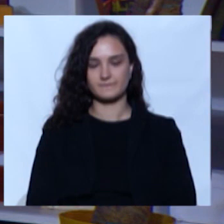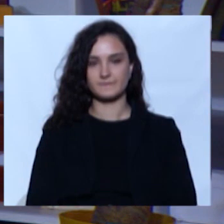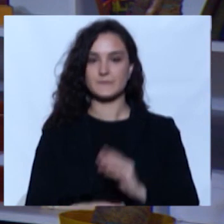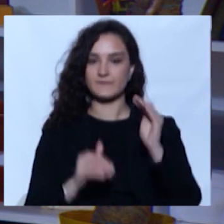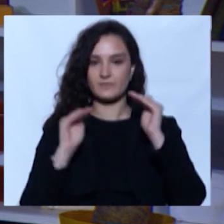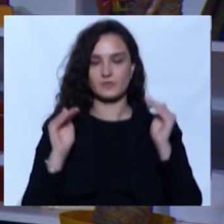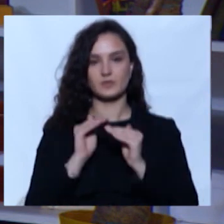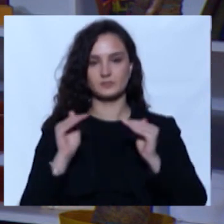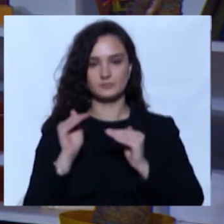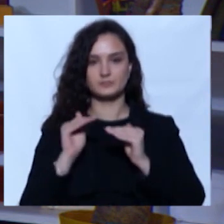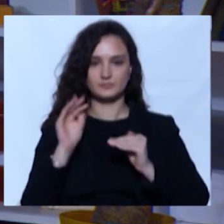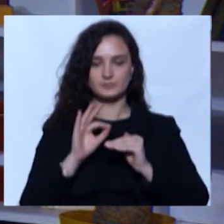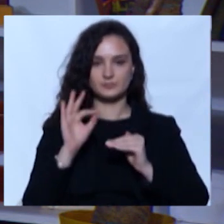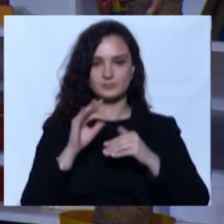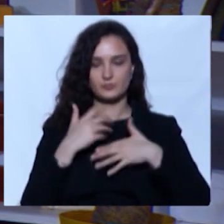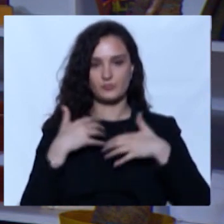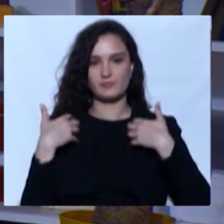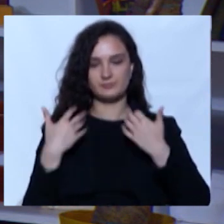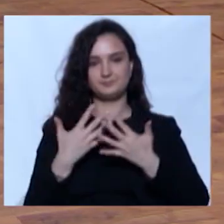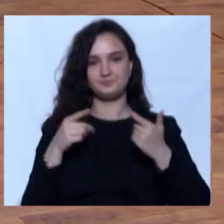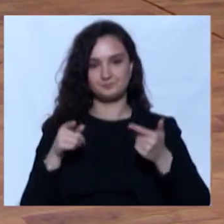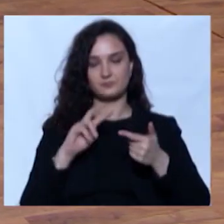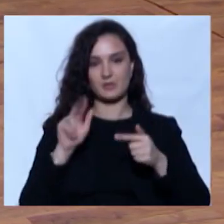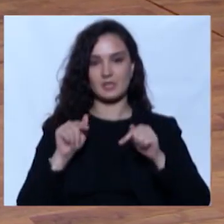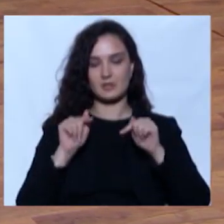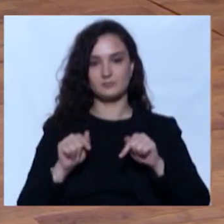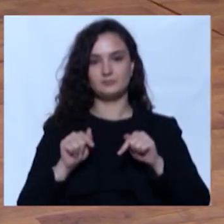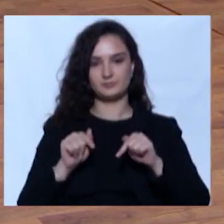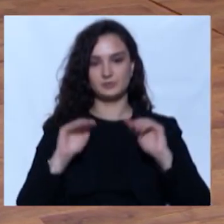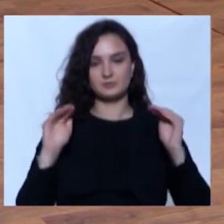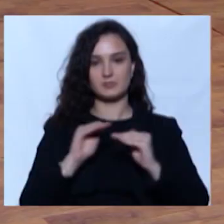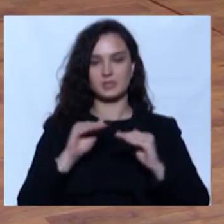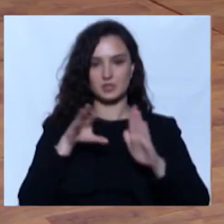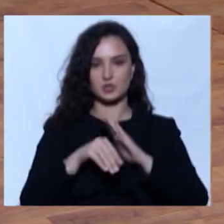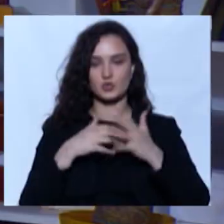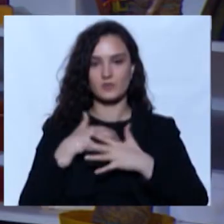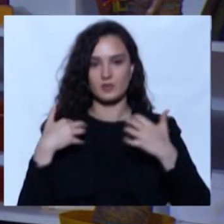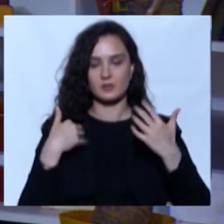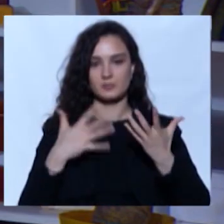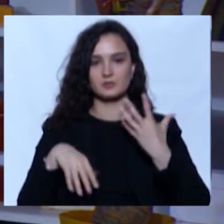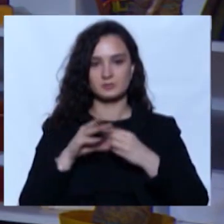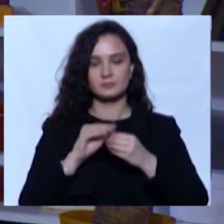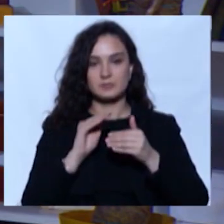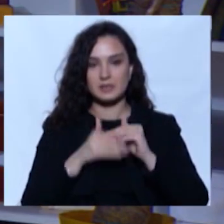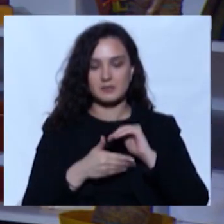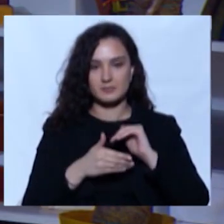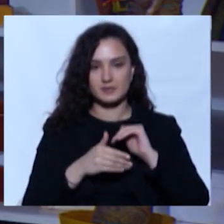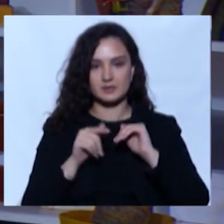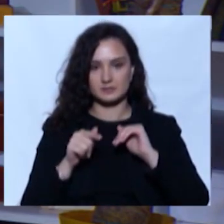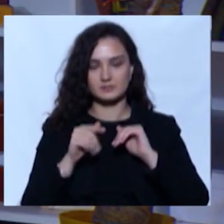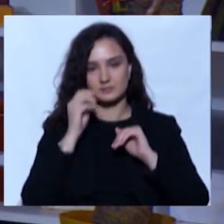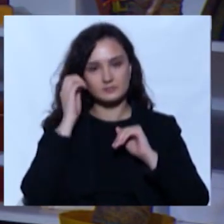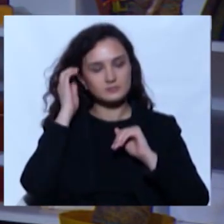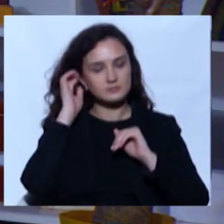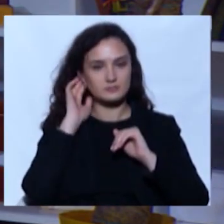song to review the animals. In this song, the animals are hiding, and we have to sing the Boom Chicka